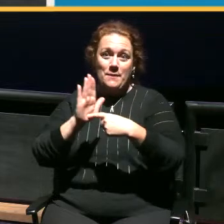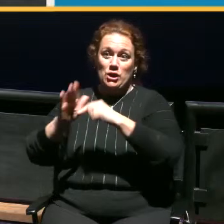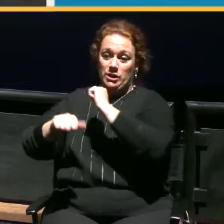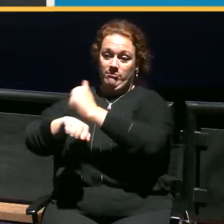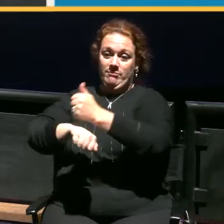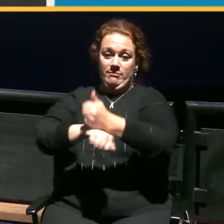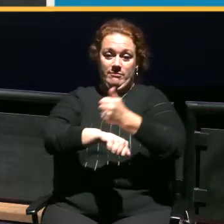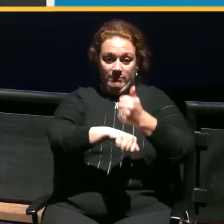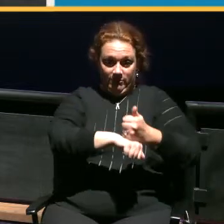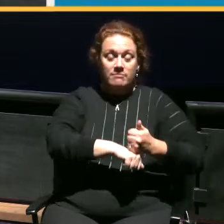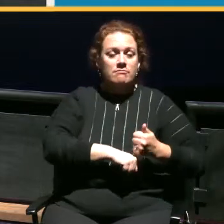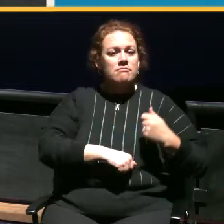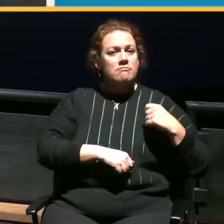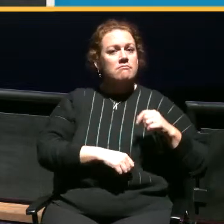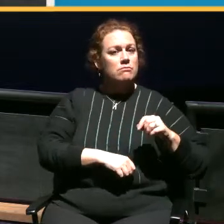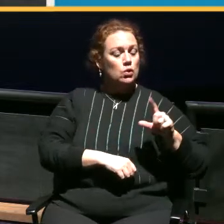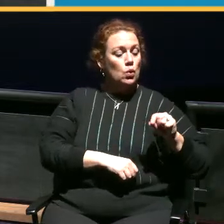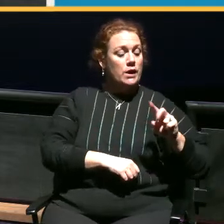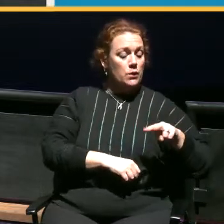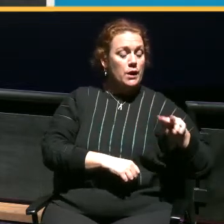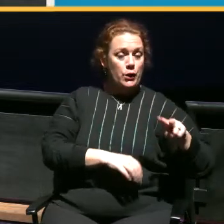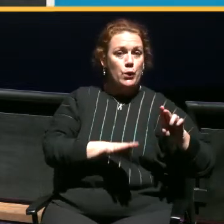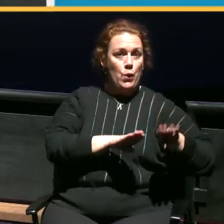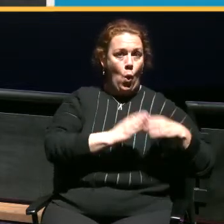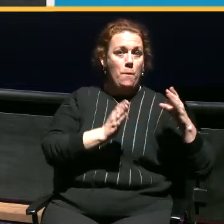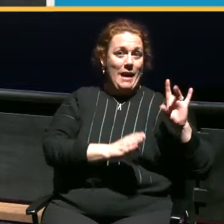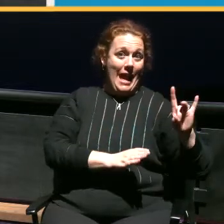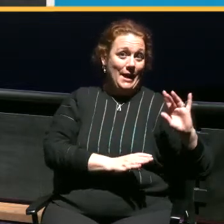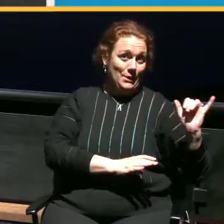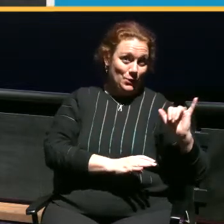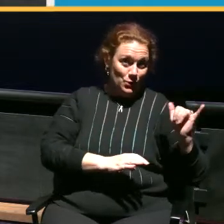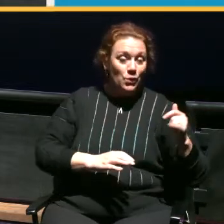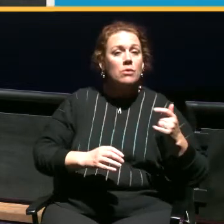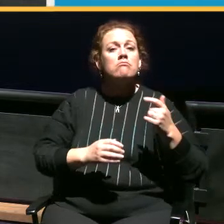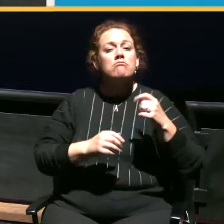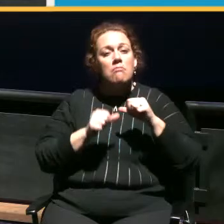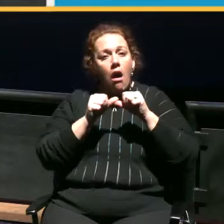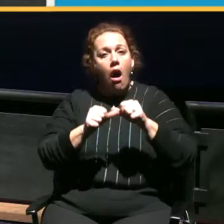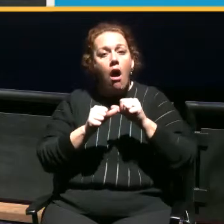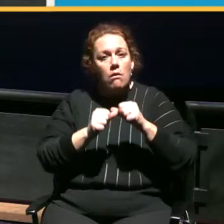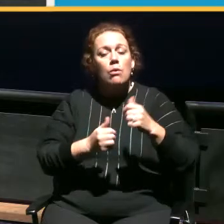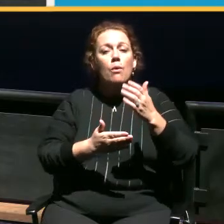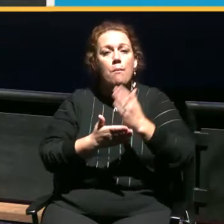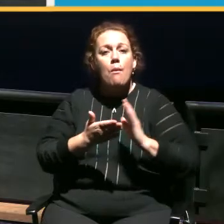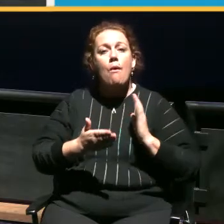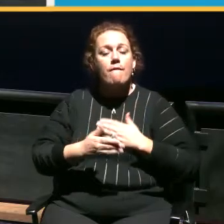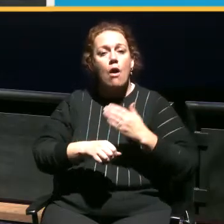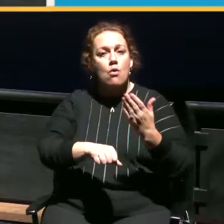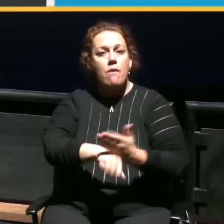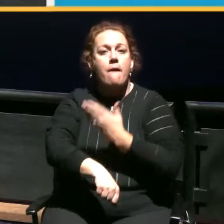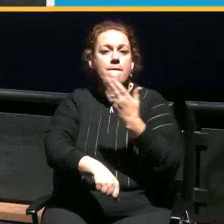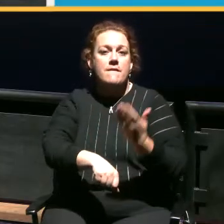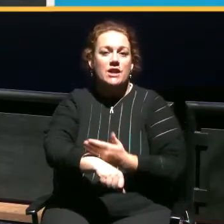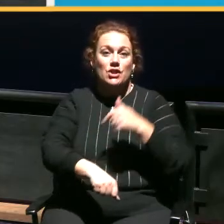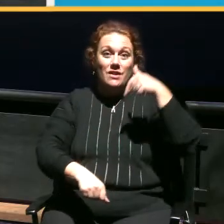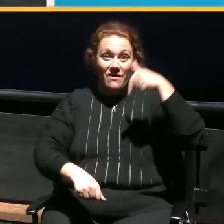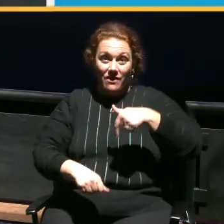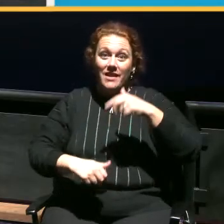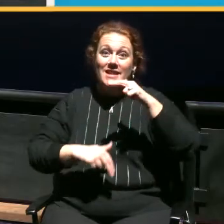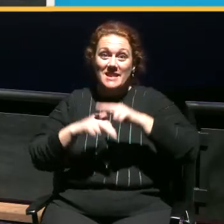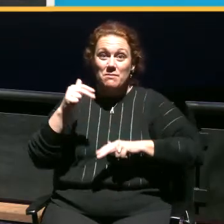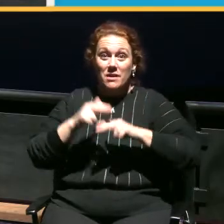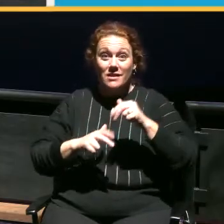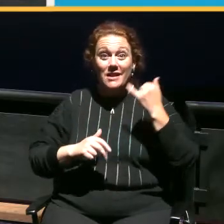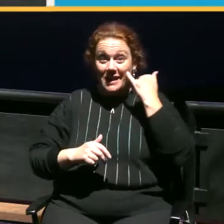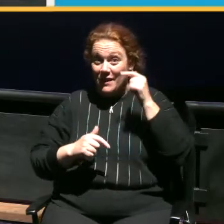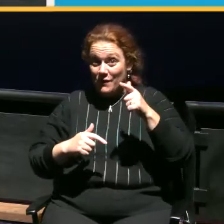we opened in 2022, are part of our ongoing renovation of this building. If you've been with us